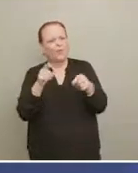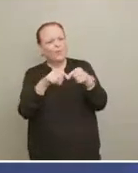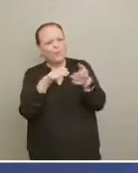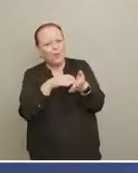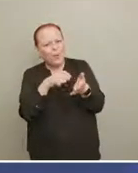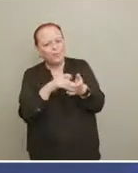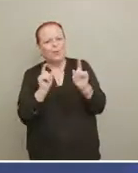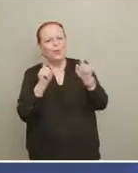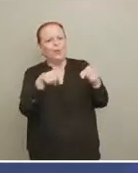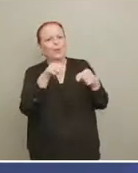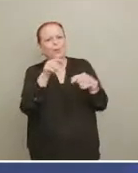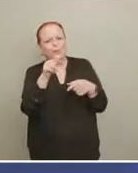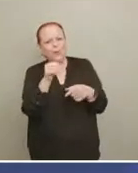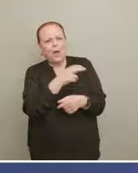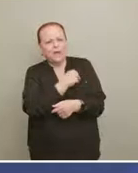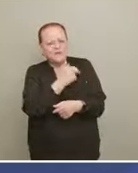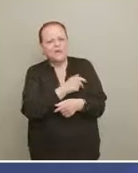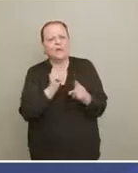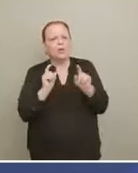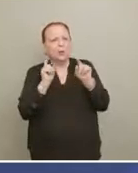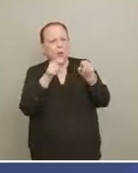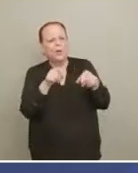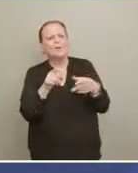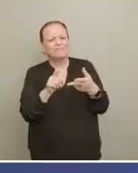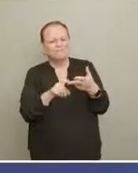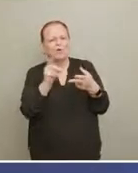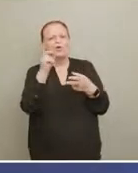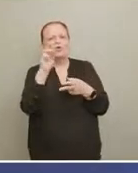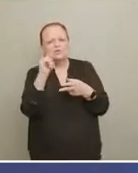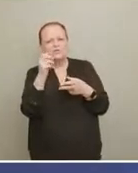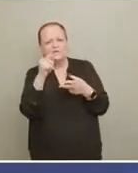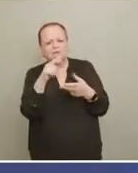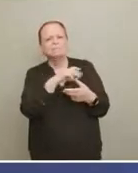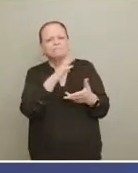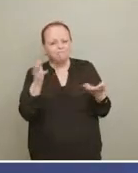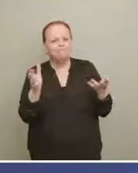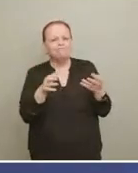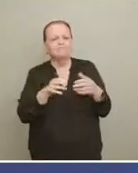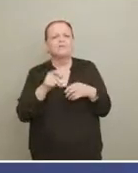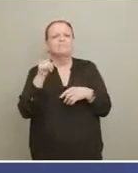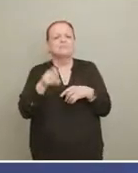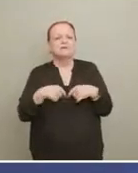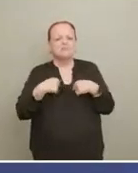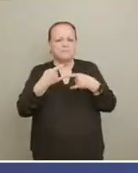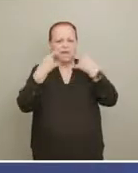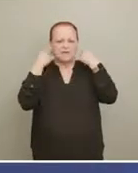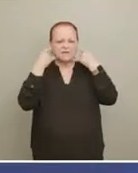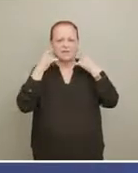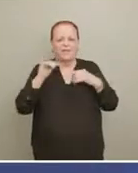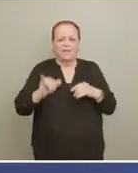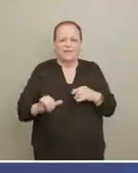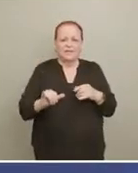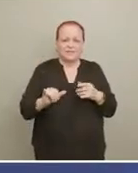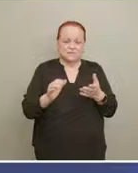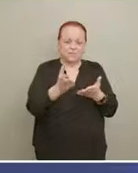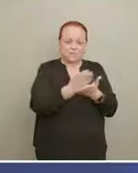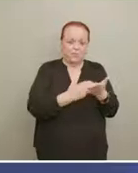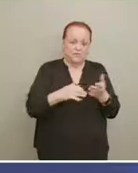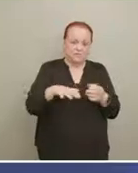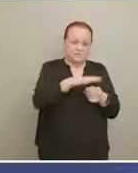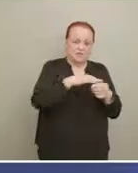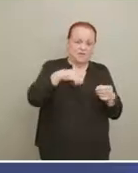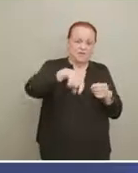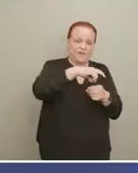that even though this is a healthcare facility, but we are not wearing masks indoor because this section of this facility has its